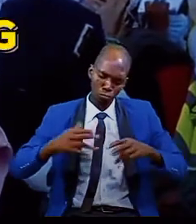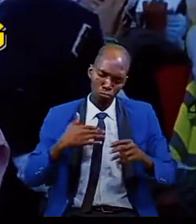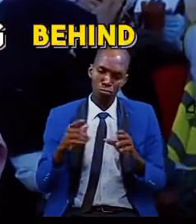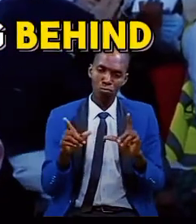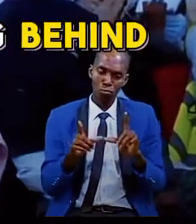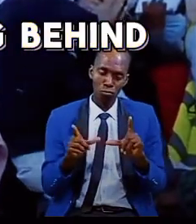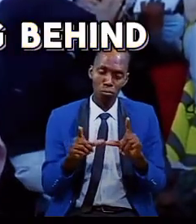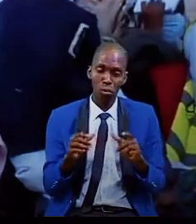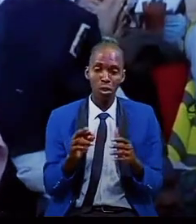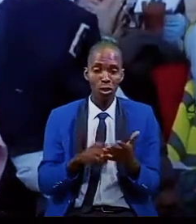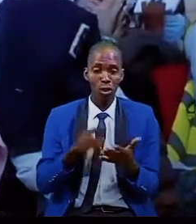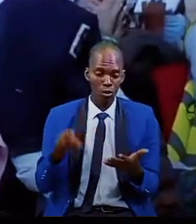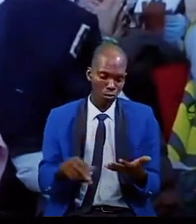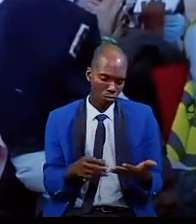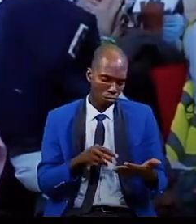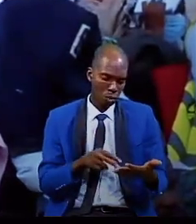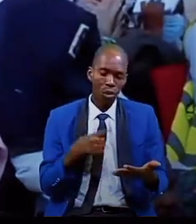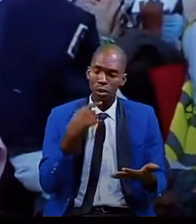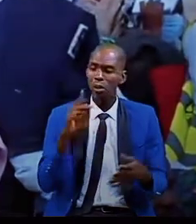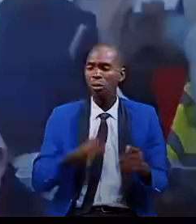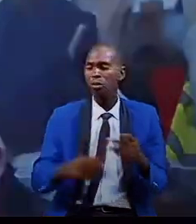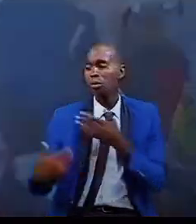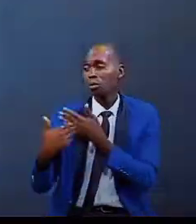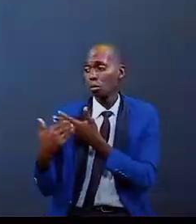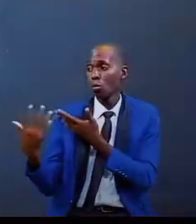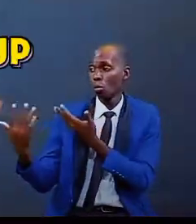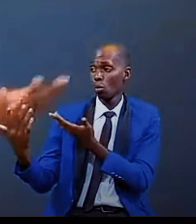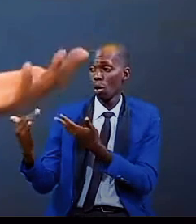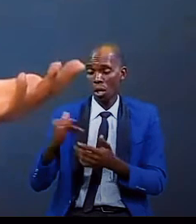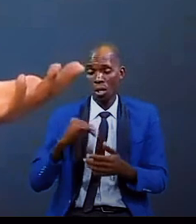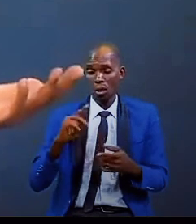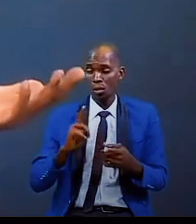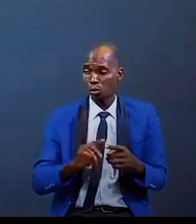students waiting behind me, he said, hold on, I need to do some. He got up,